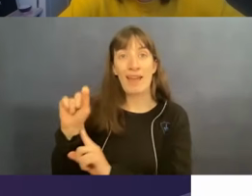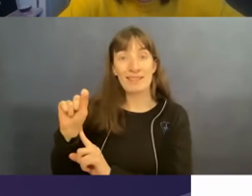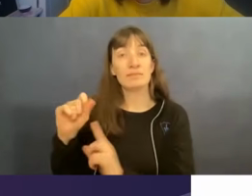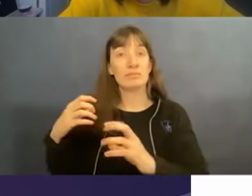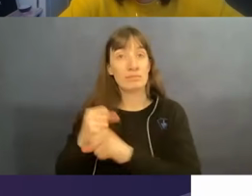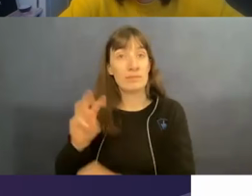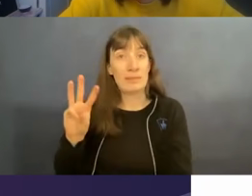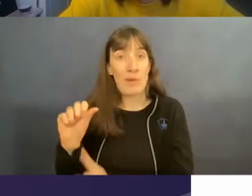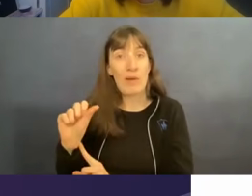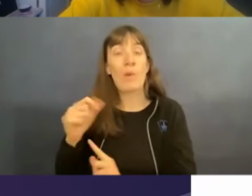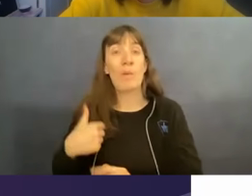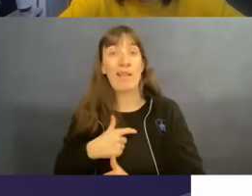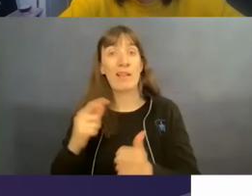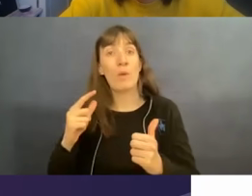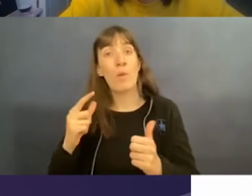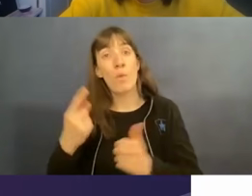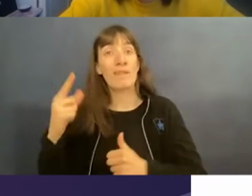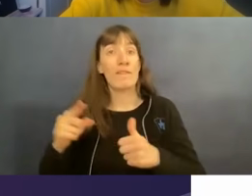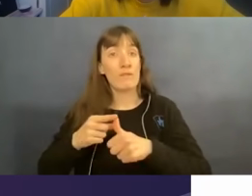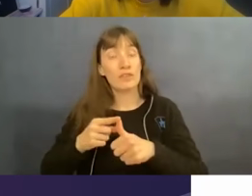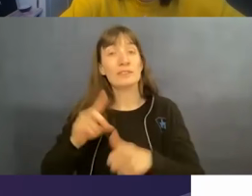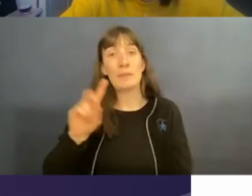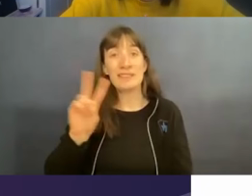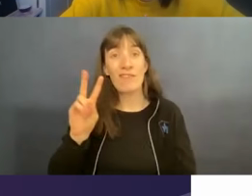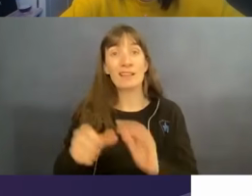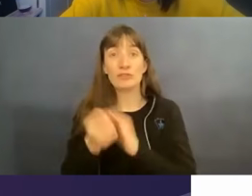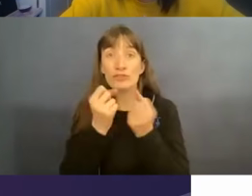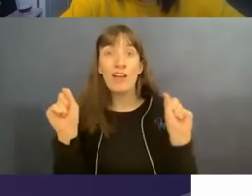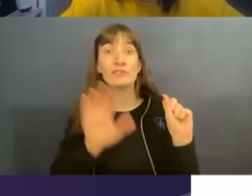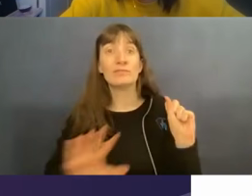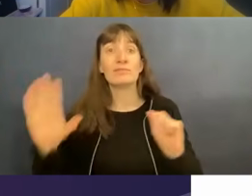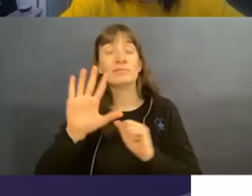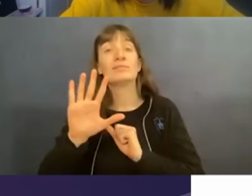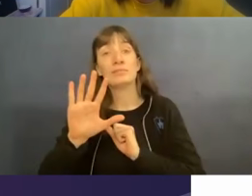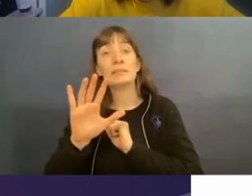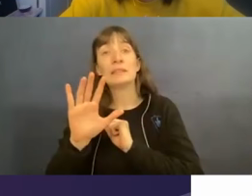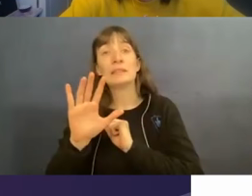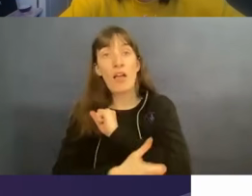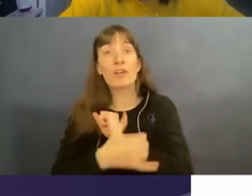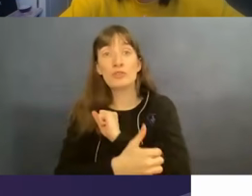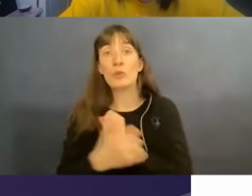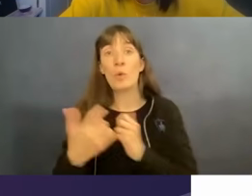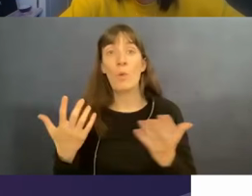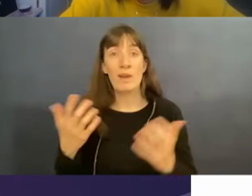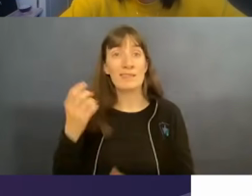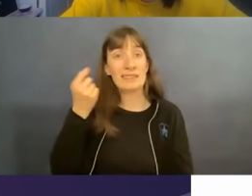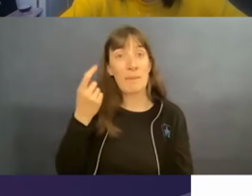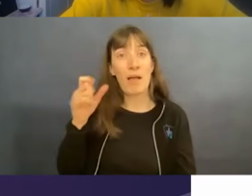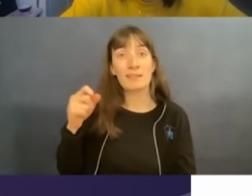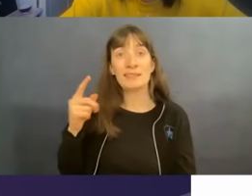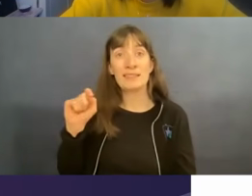of the first domestic violence shelters in the United States. We're located in St. Paul, Minnesota. We were founded